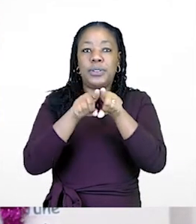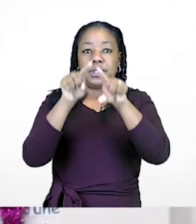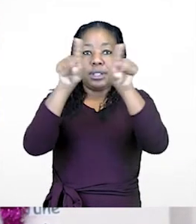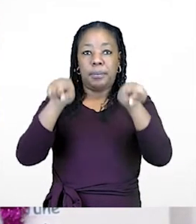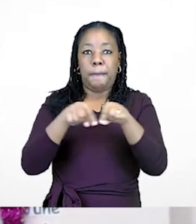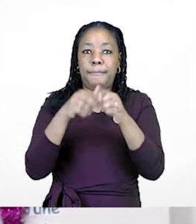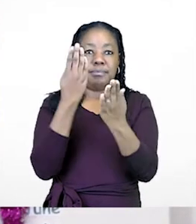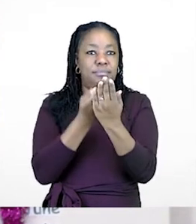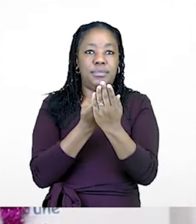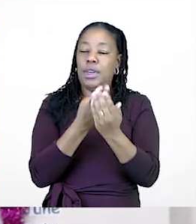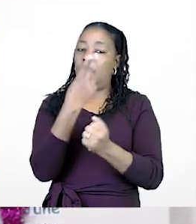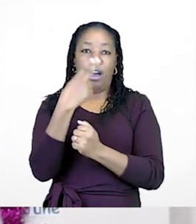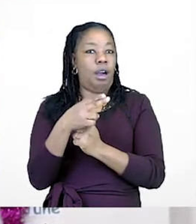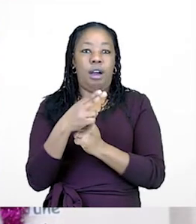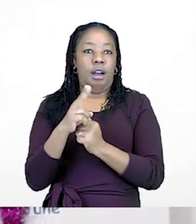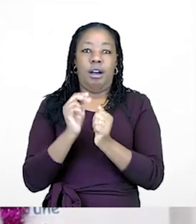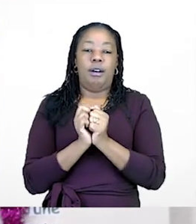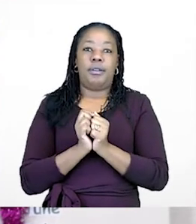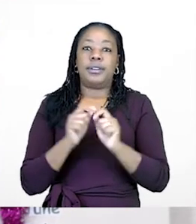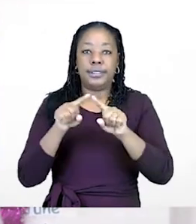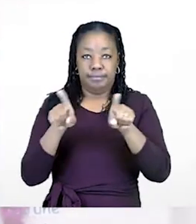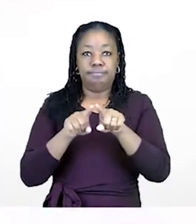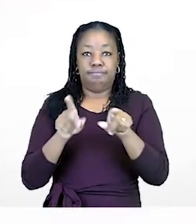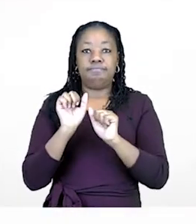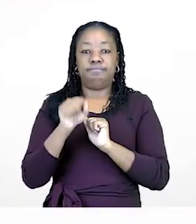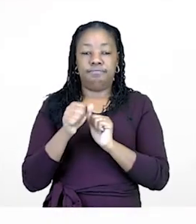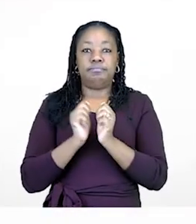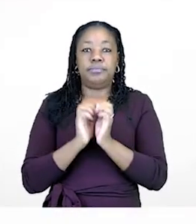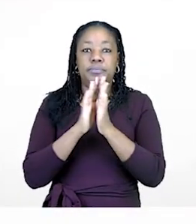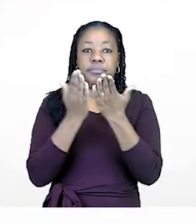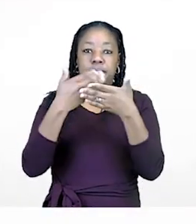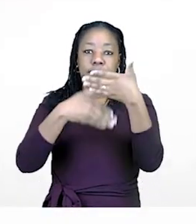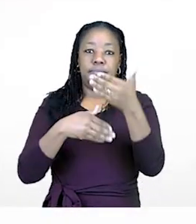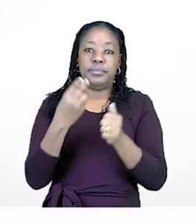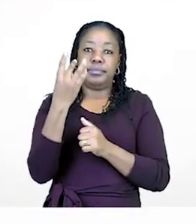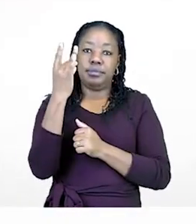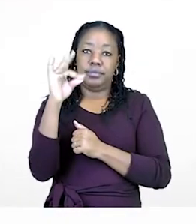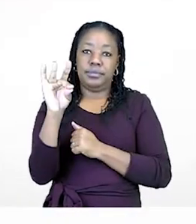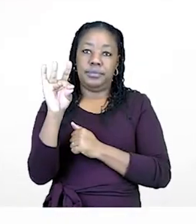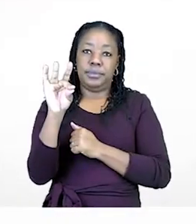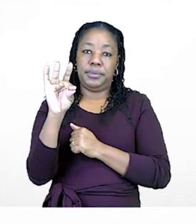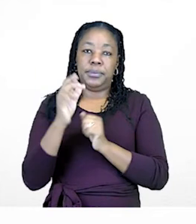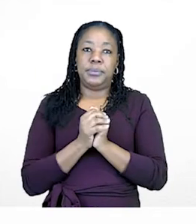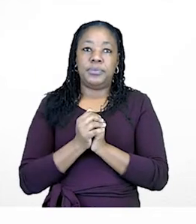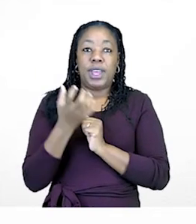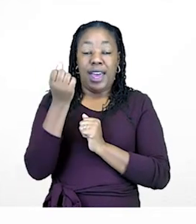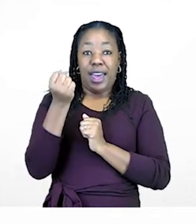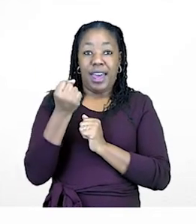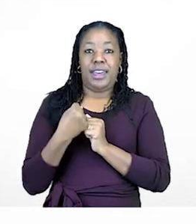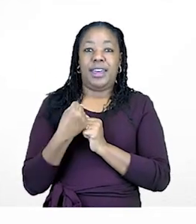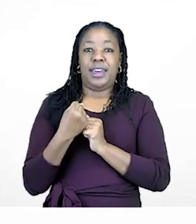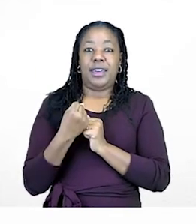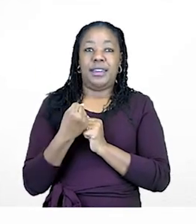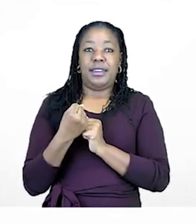picture. Let's now go to page 8. On page 8, we can see a beautiful